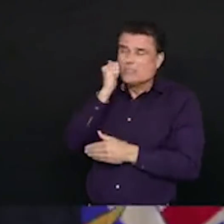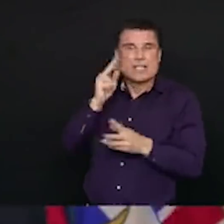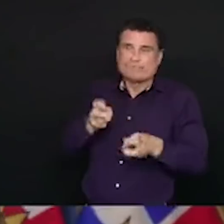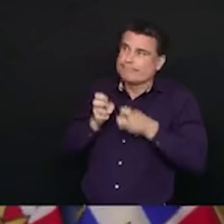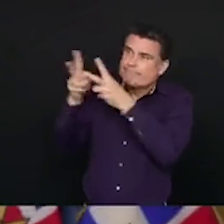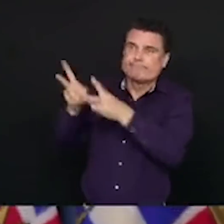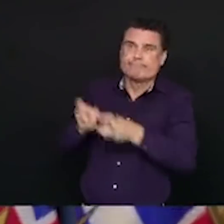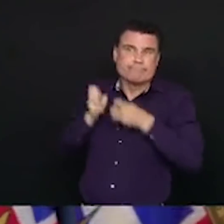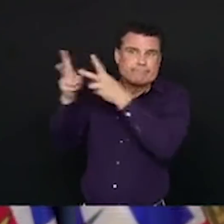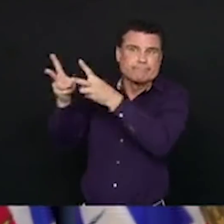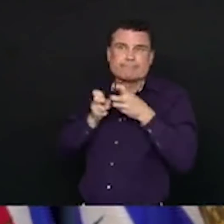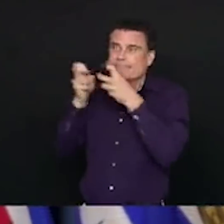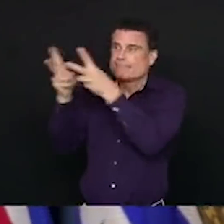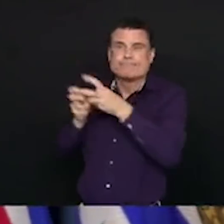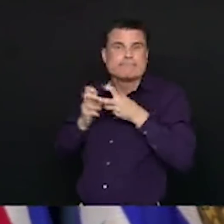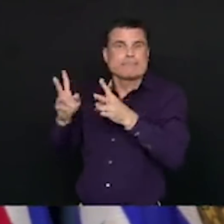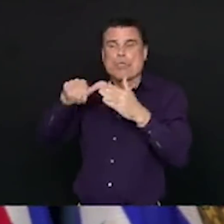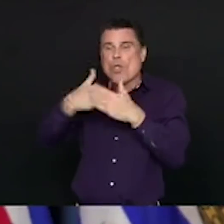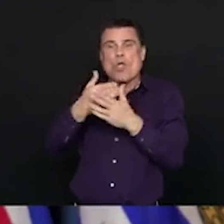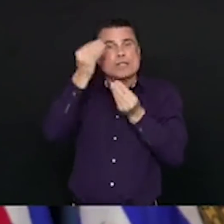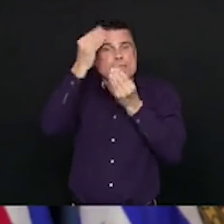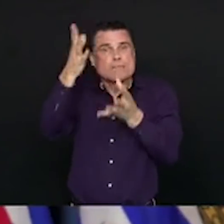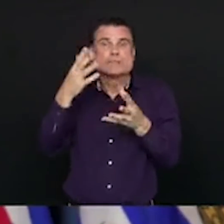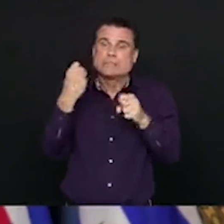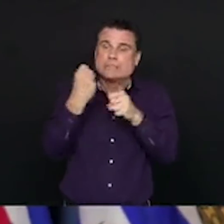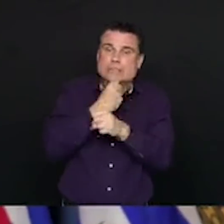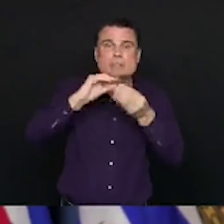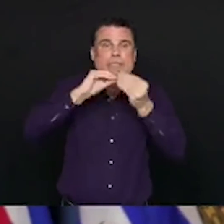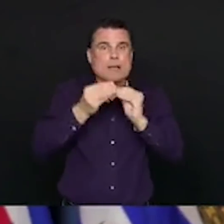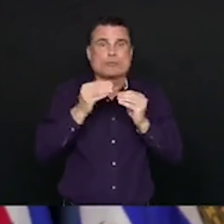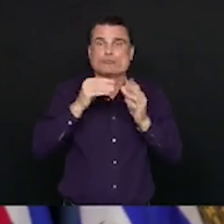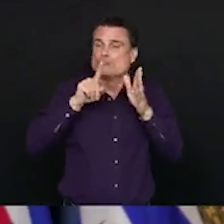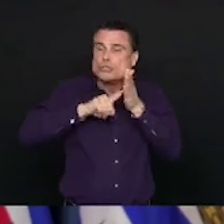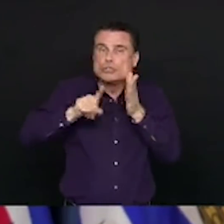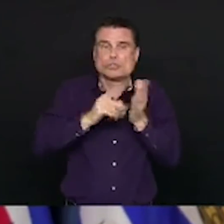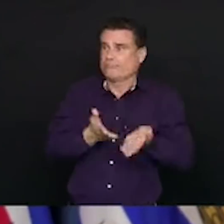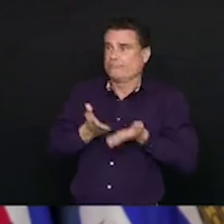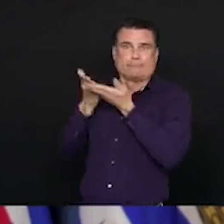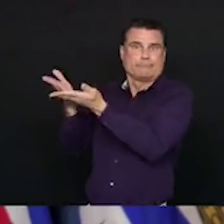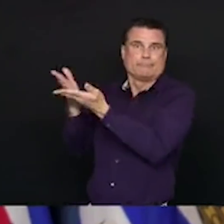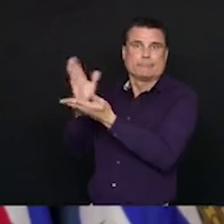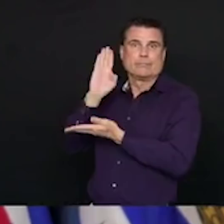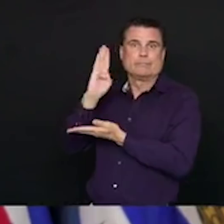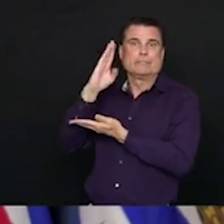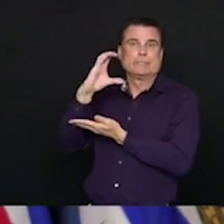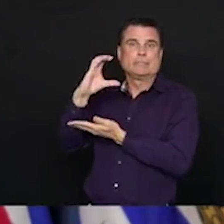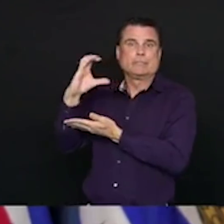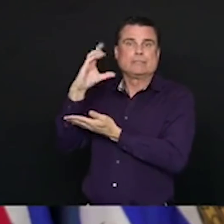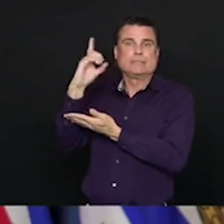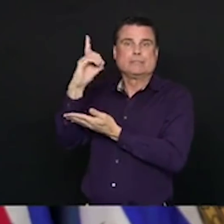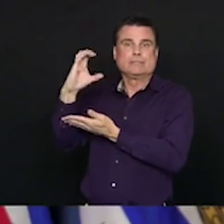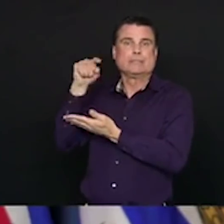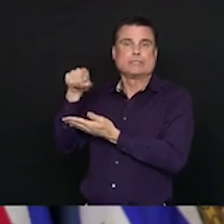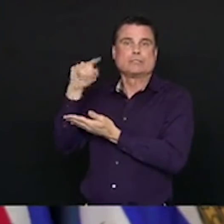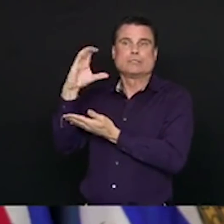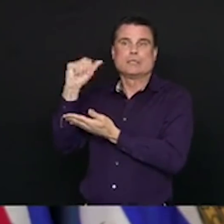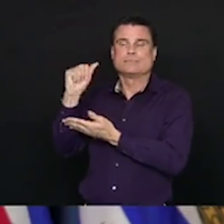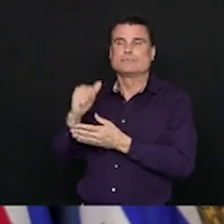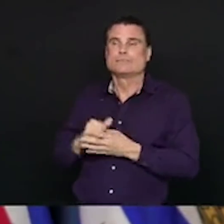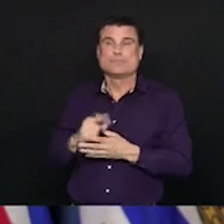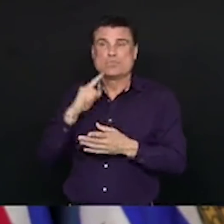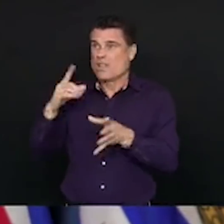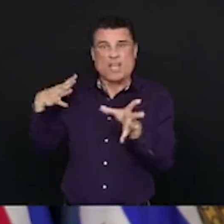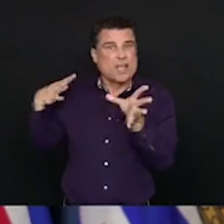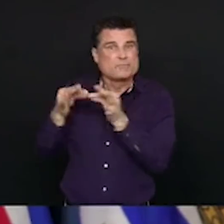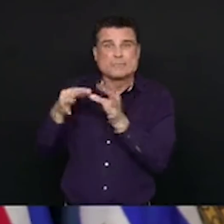I want to assure you I'm not adding anything on the questioning of modeling to what Dr. Henry has said, just to say that we're expecting to present